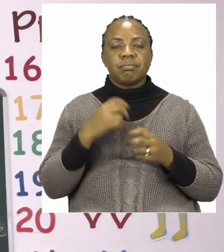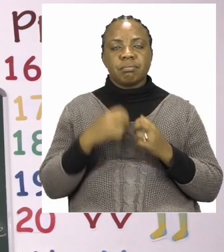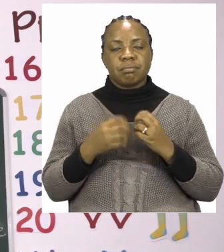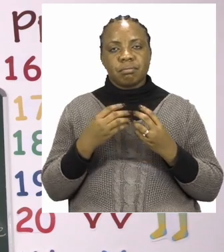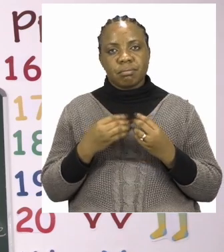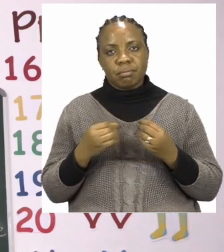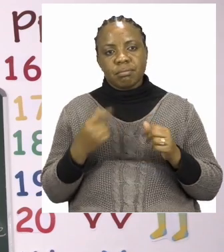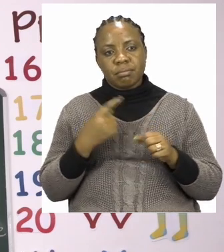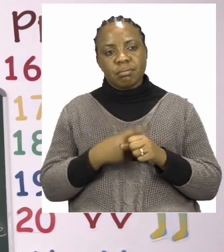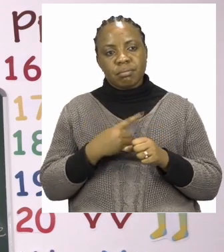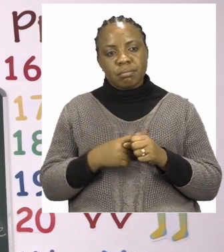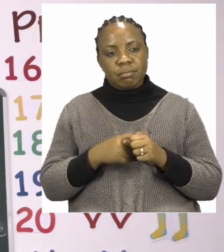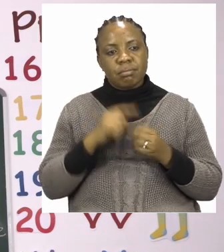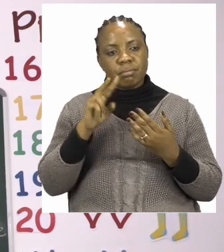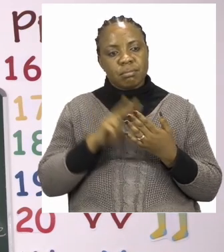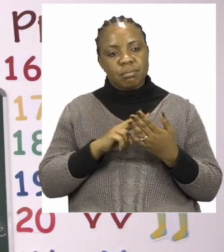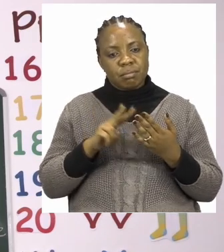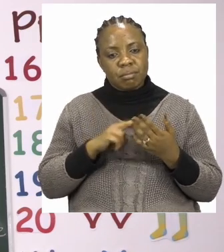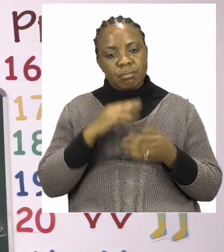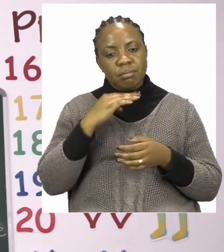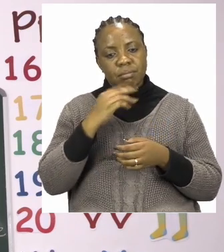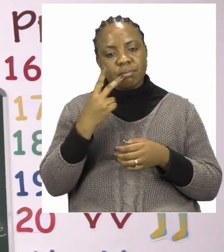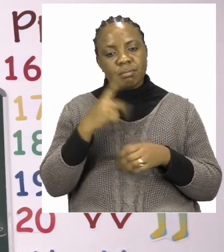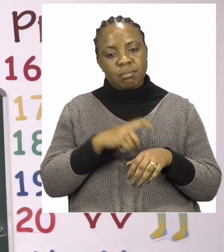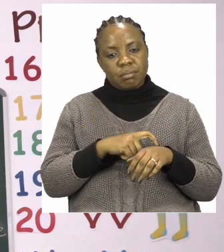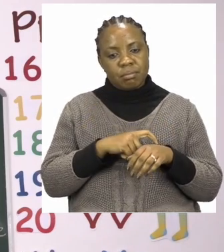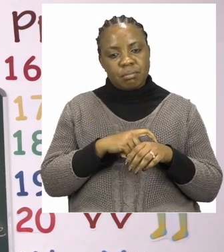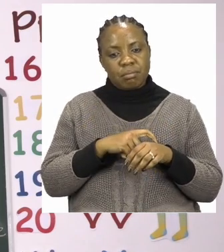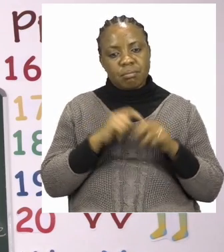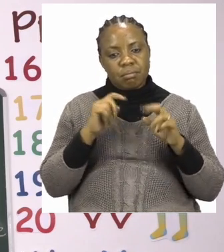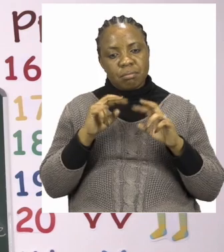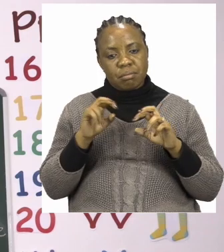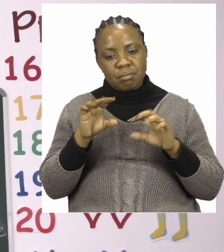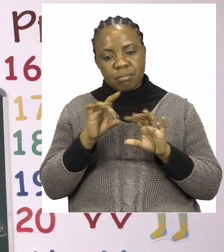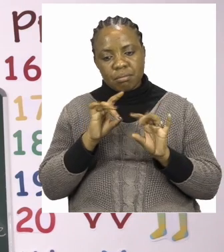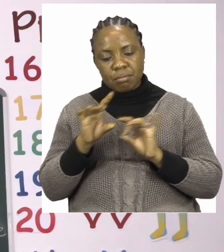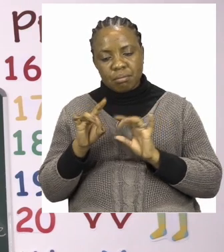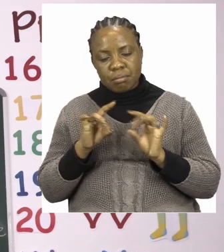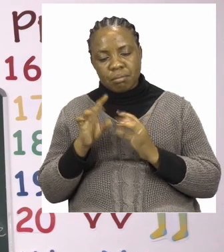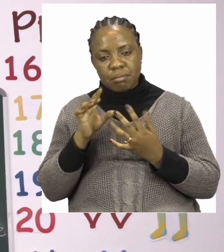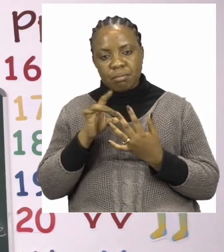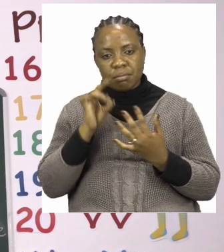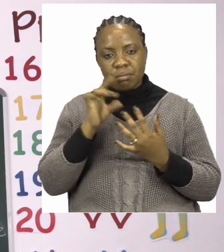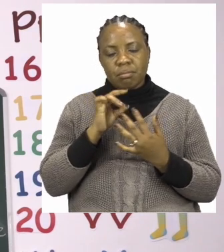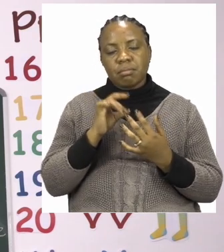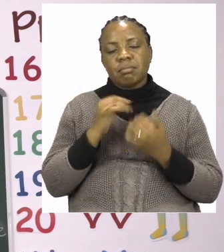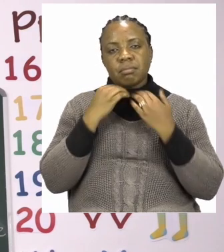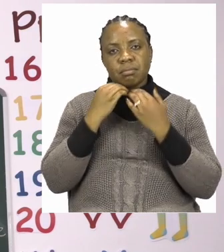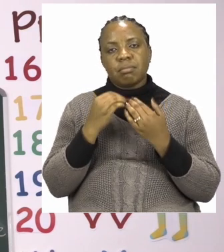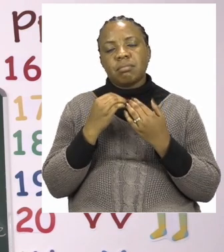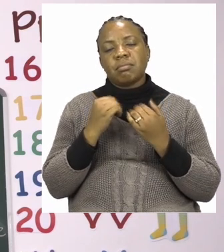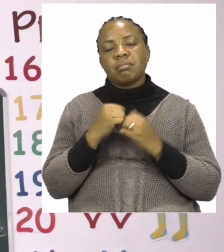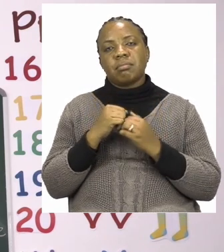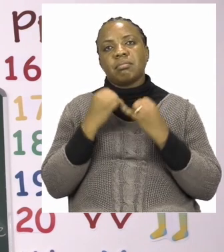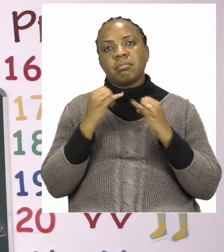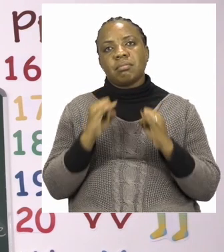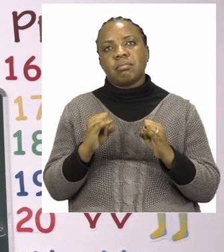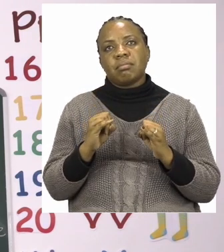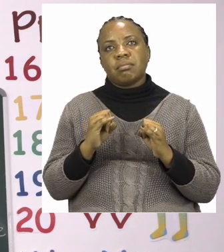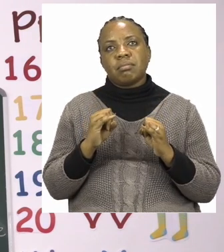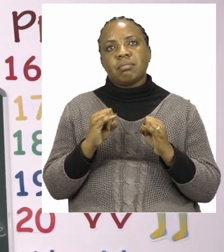adding, subtracting, sharing, or multiplying. I will see you soon after the advert break.